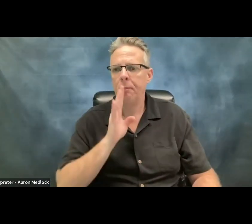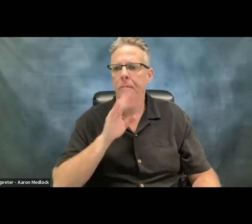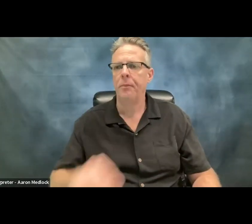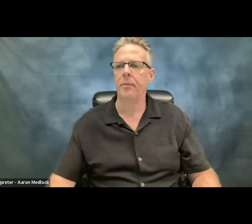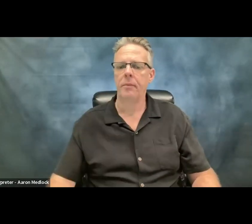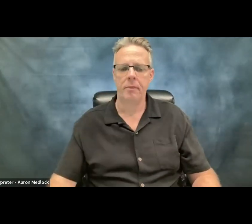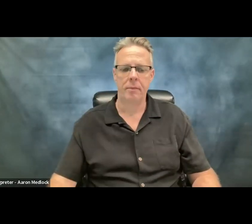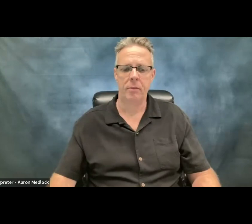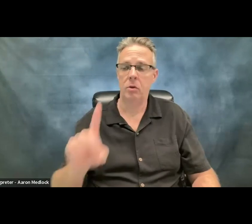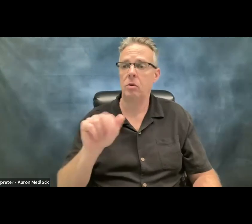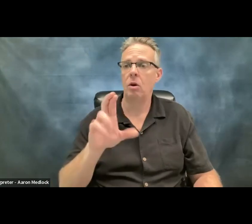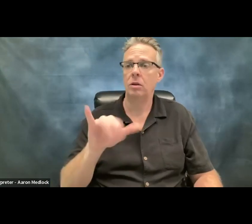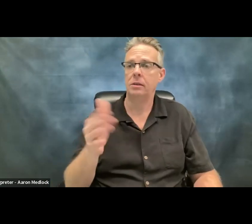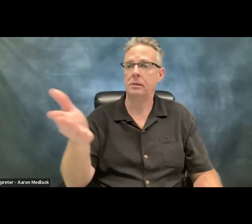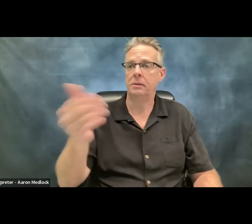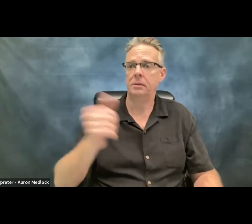Darcy.